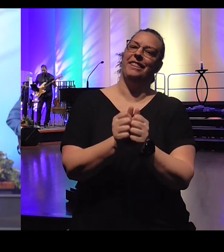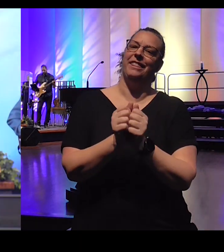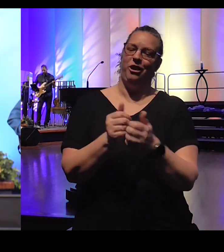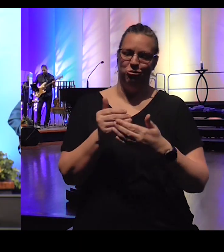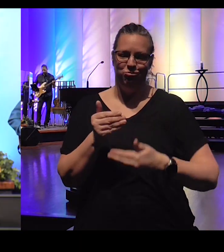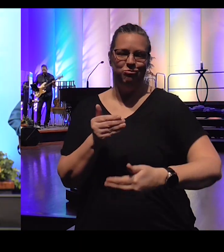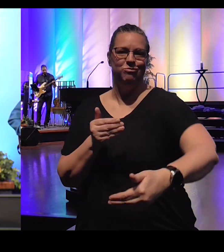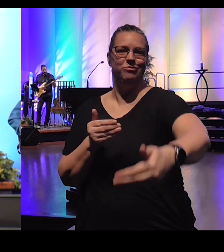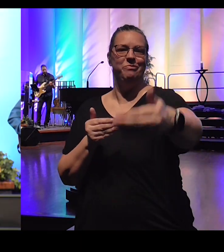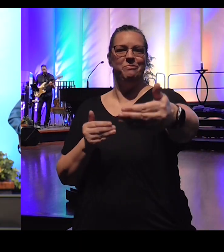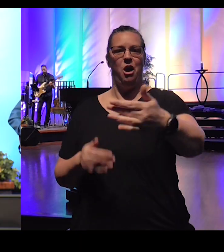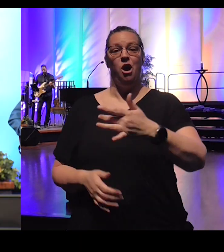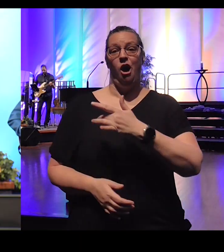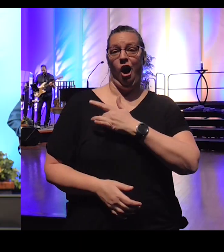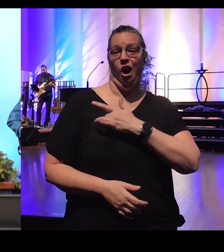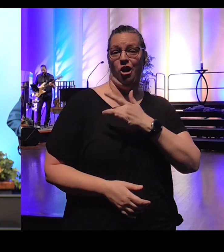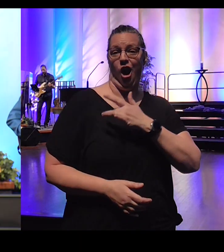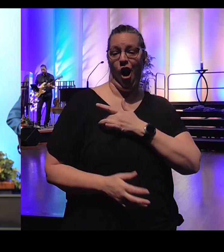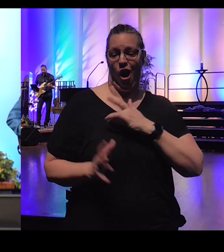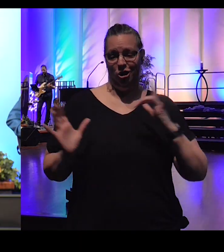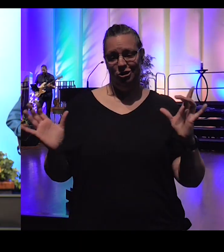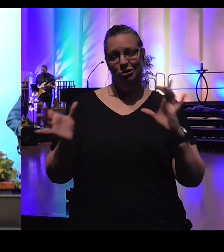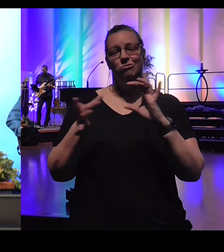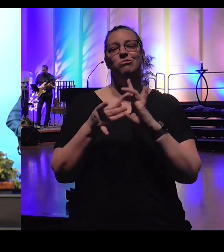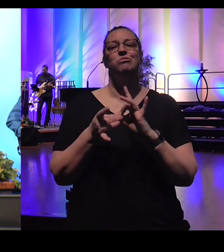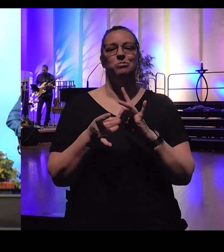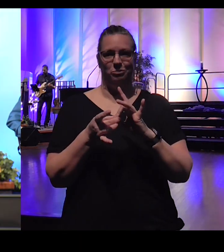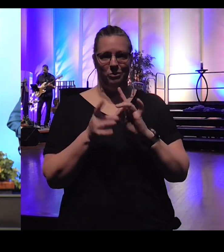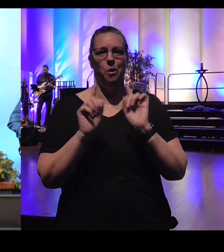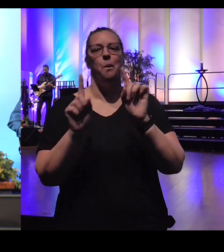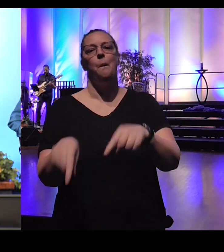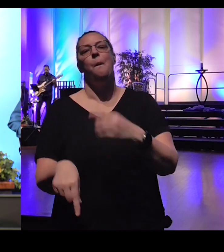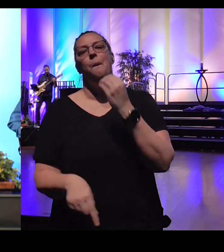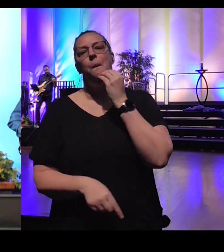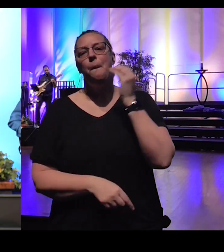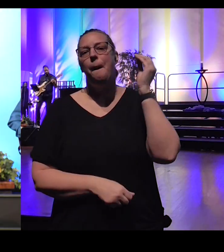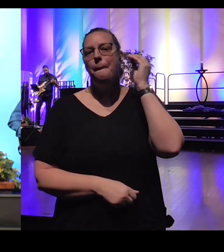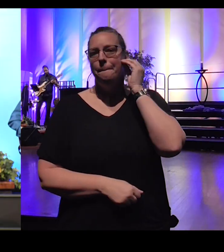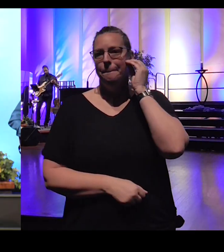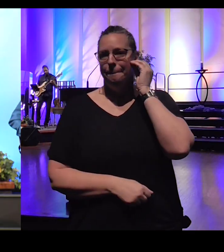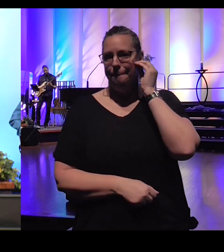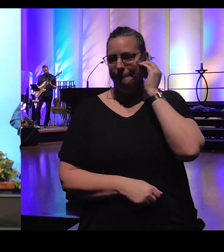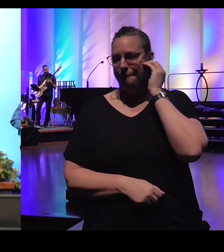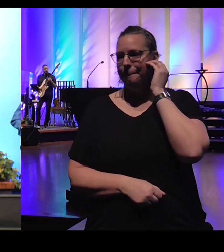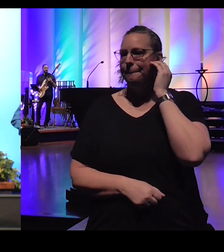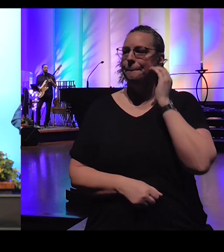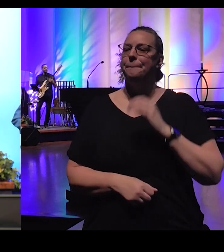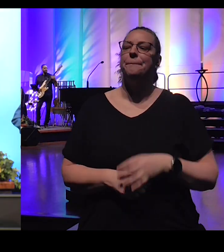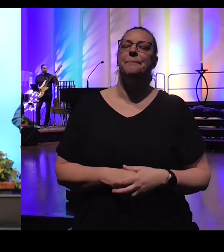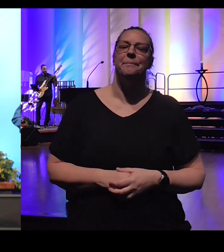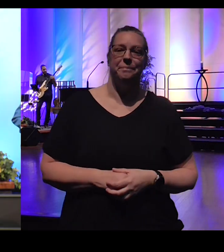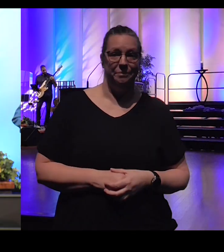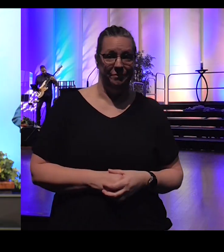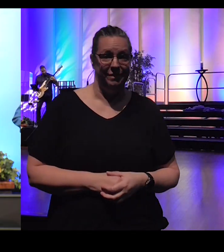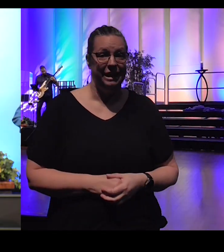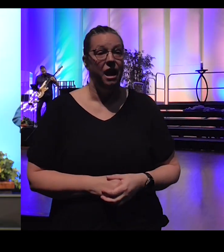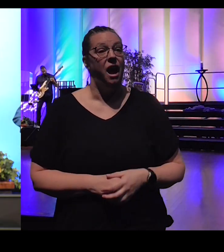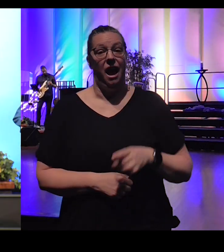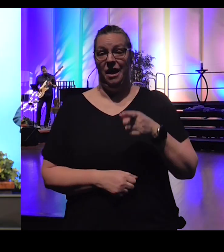Through our hearts is the only way home. And there is